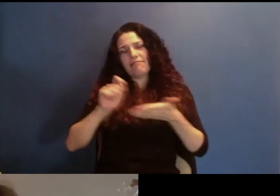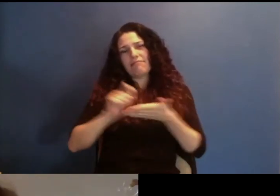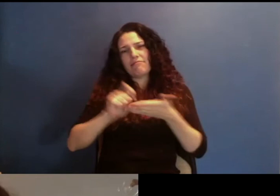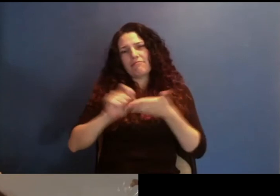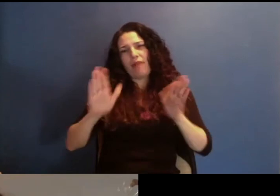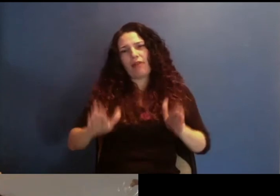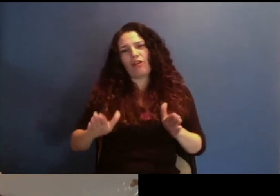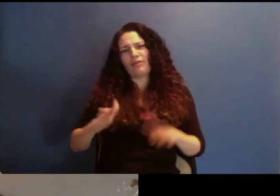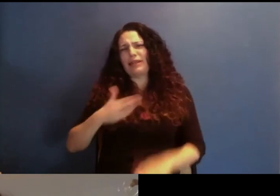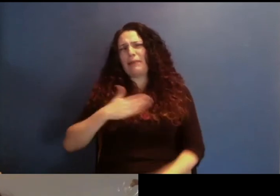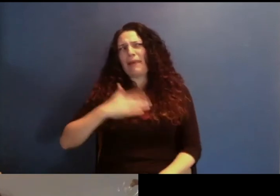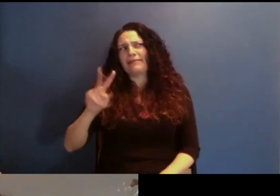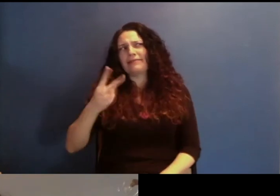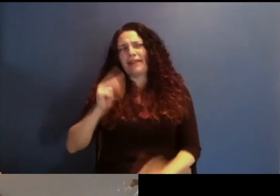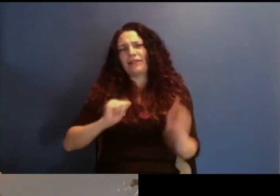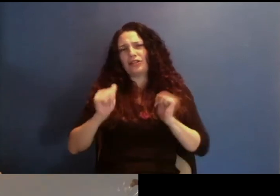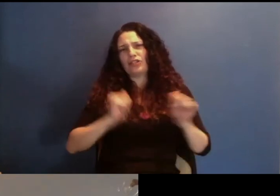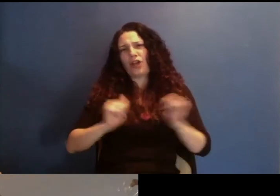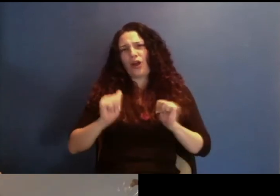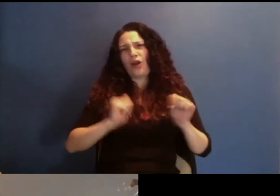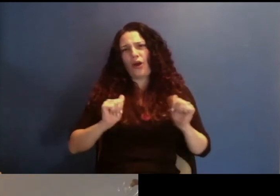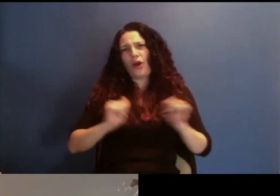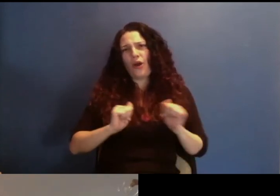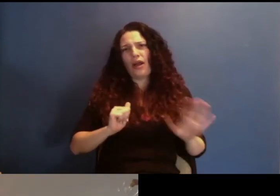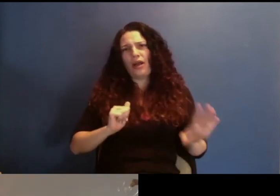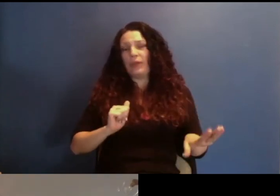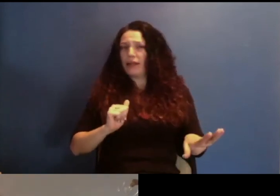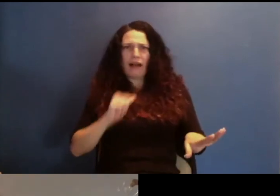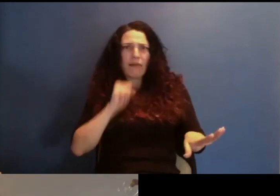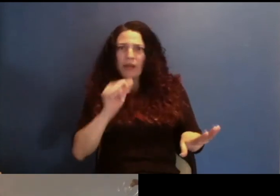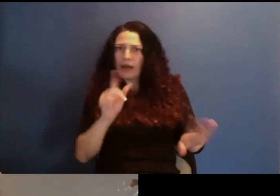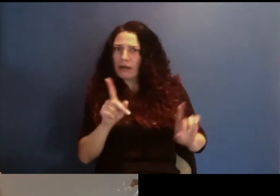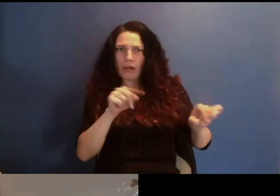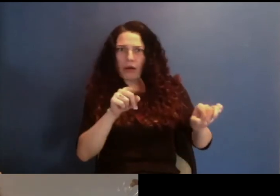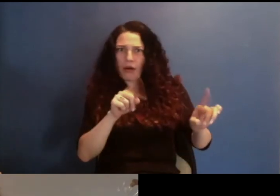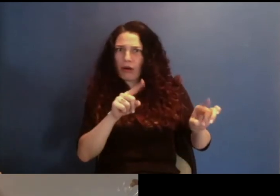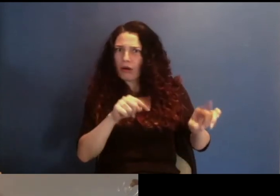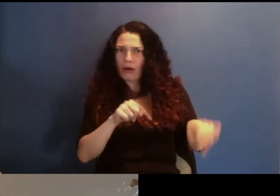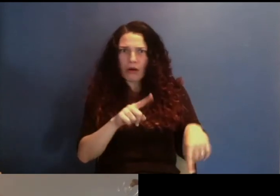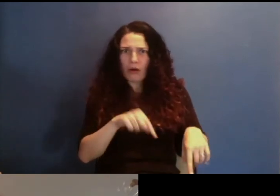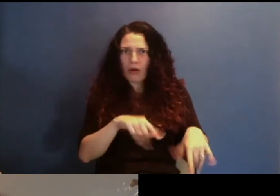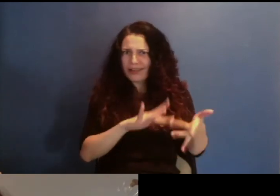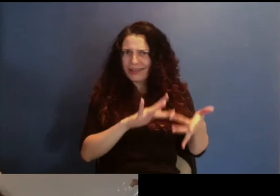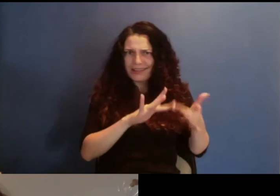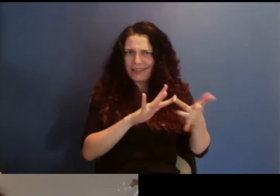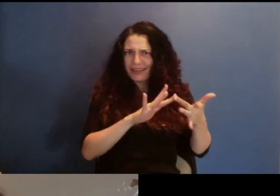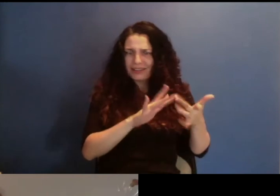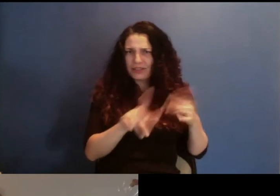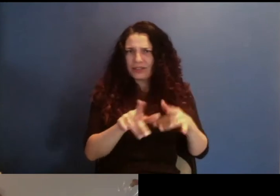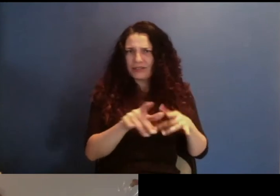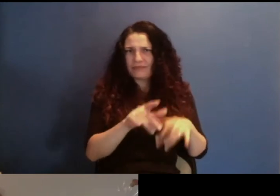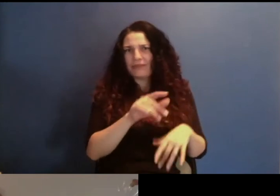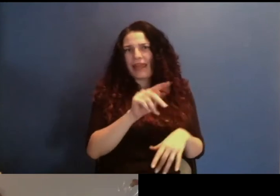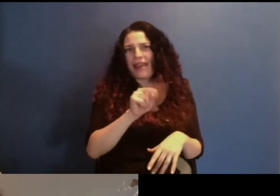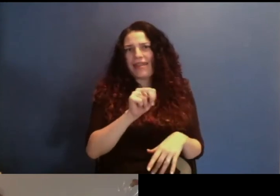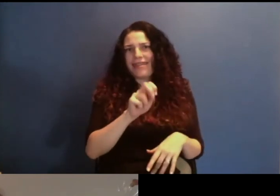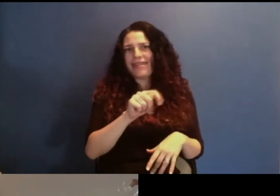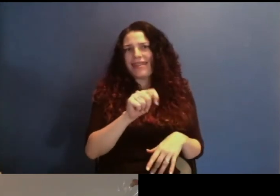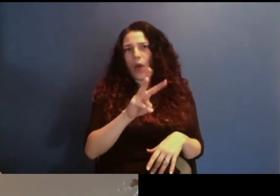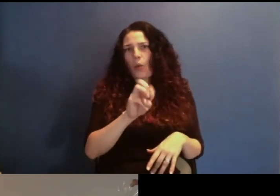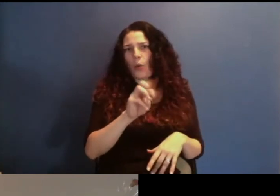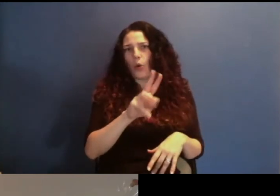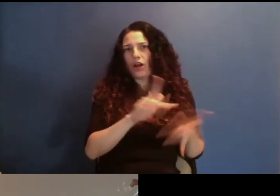was like, well, I'm not going to network TV with this. And my agents were like, what? Like, because they see network TV and they see a down